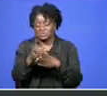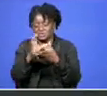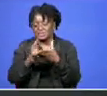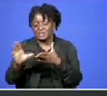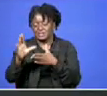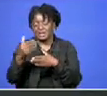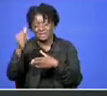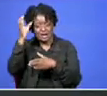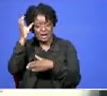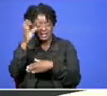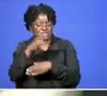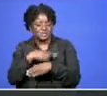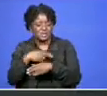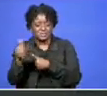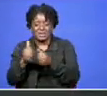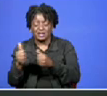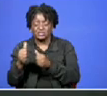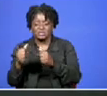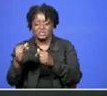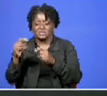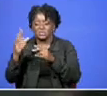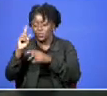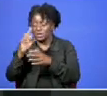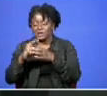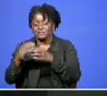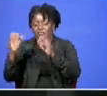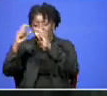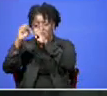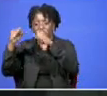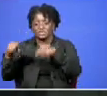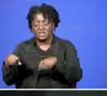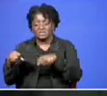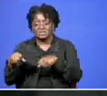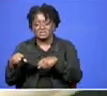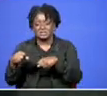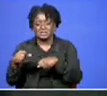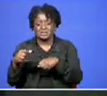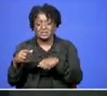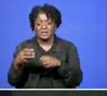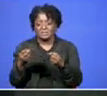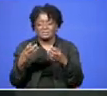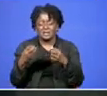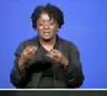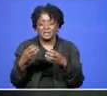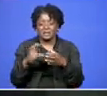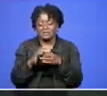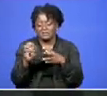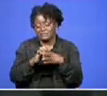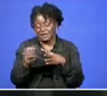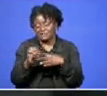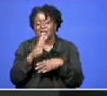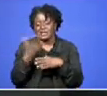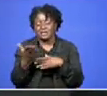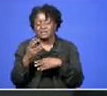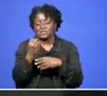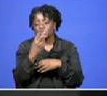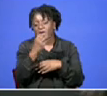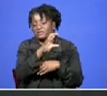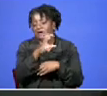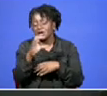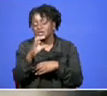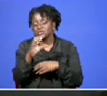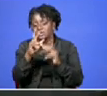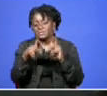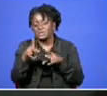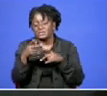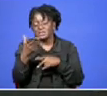the shelter, one of the shelters, Kendall Jill Isaacs shelter. Many of the evacuees are there, some 1,200 evacuees at